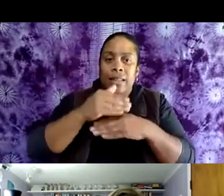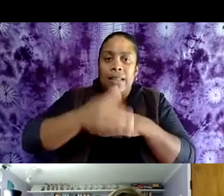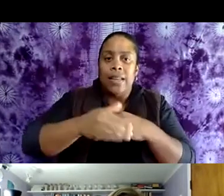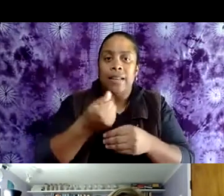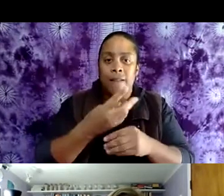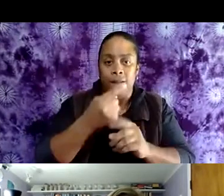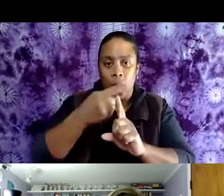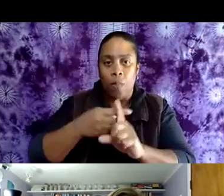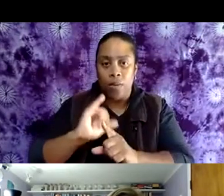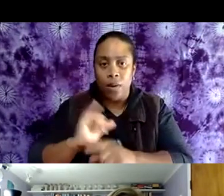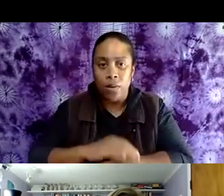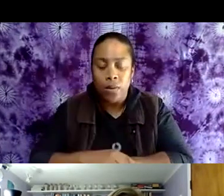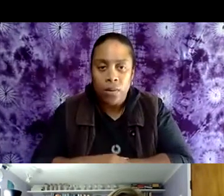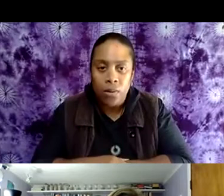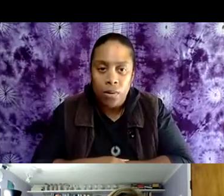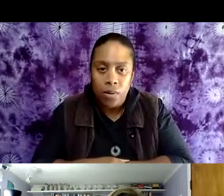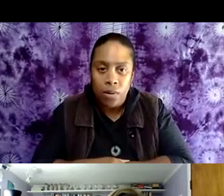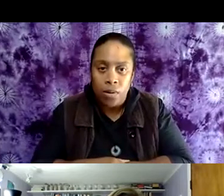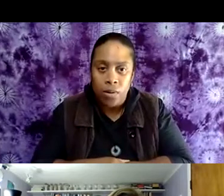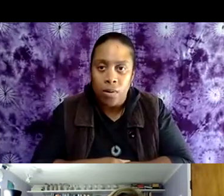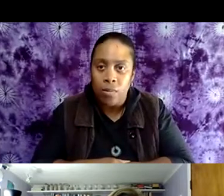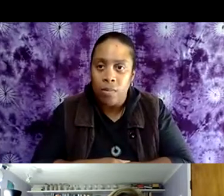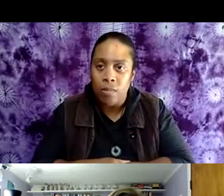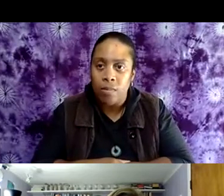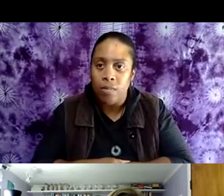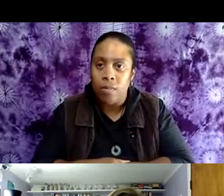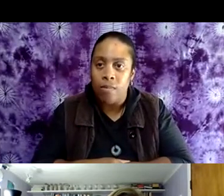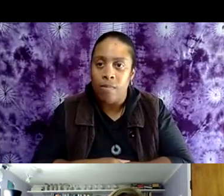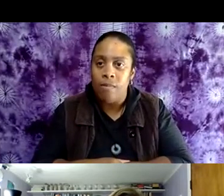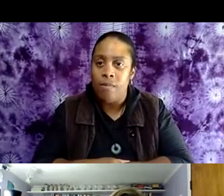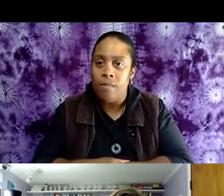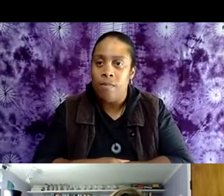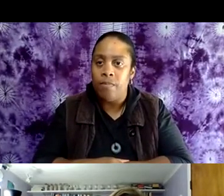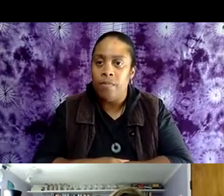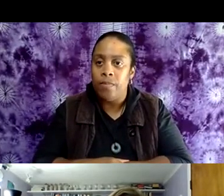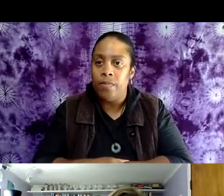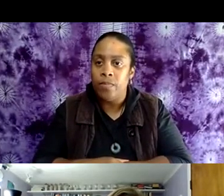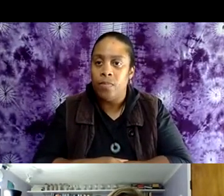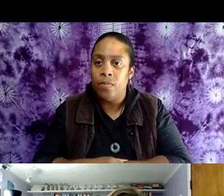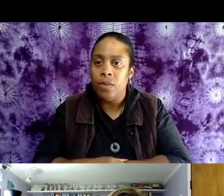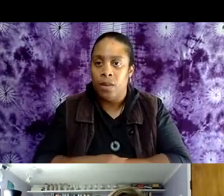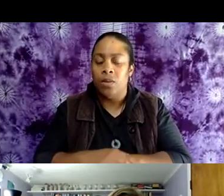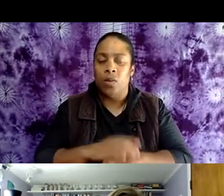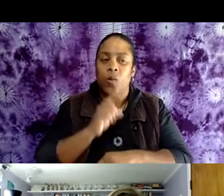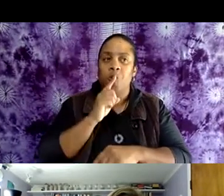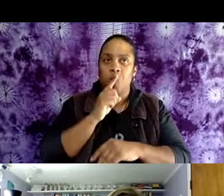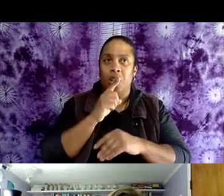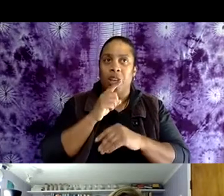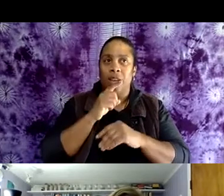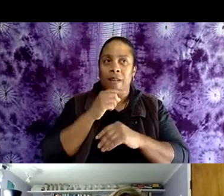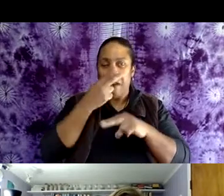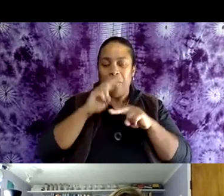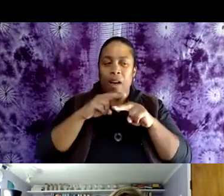healings from probably 2 or 3 different practitioners, while you get entertained by group readings the whole night. So being a member of BEPC is a great thing to do. That's